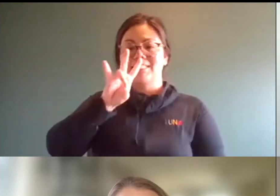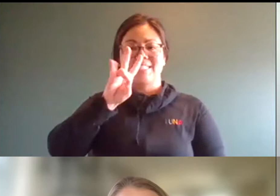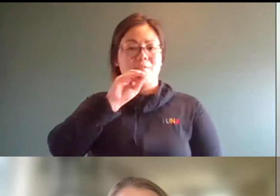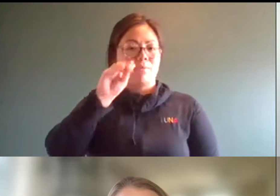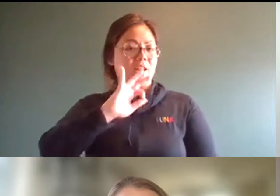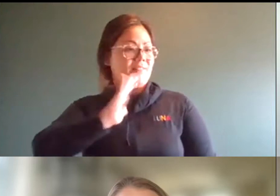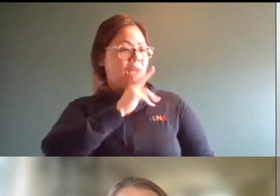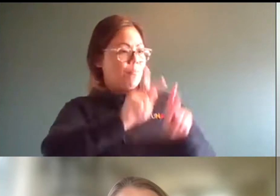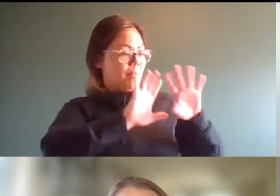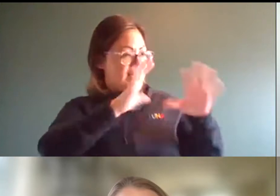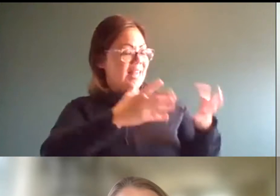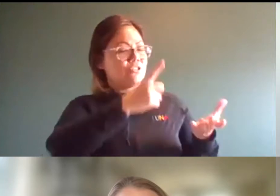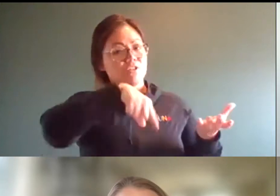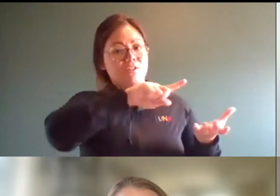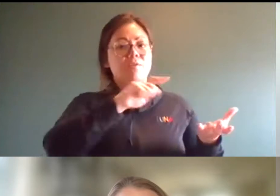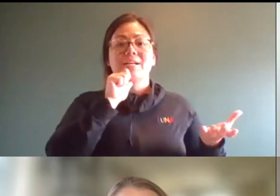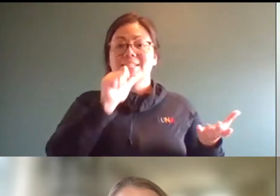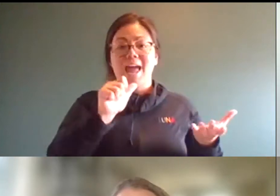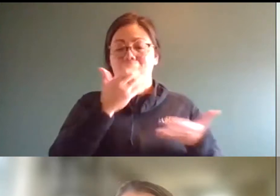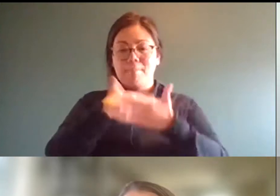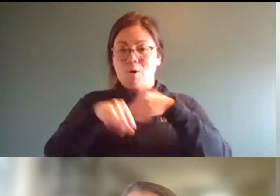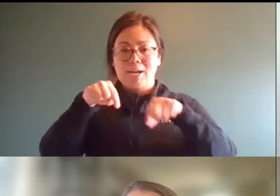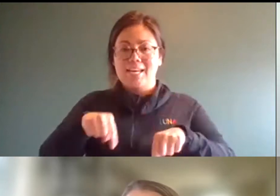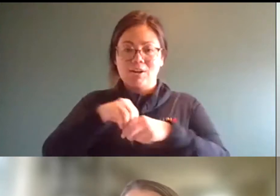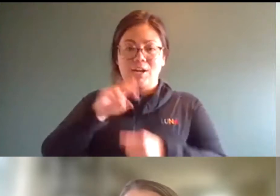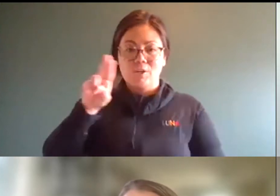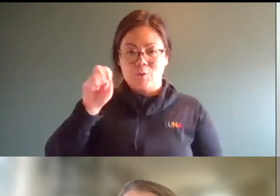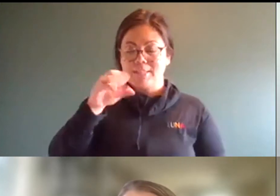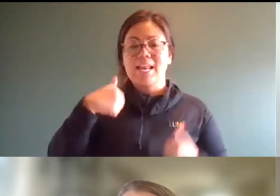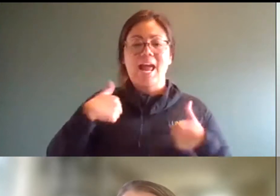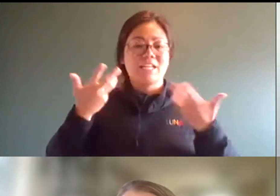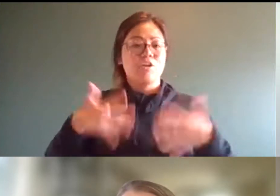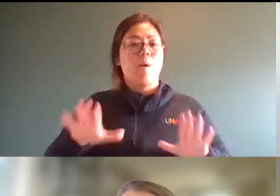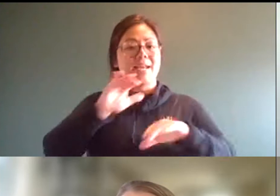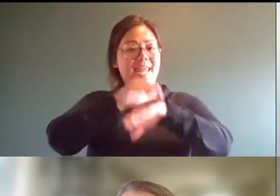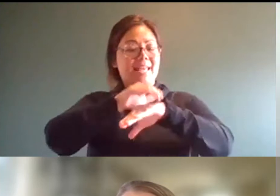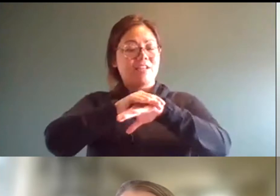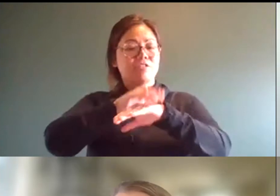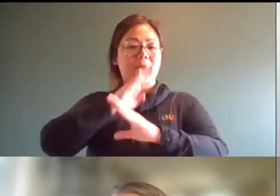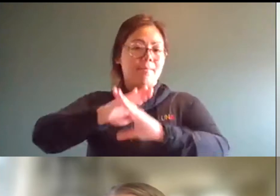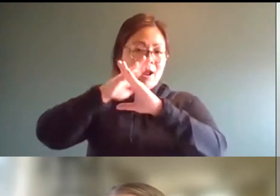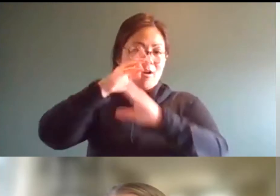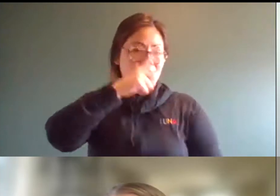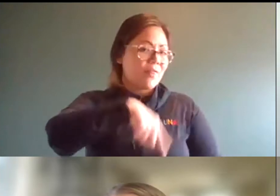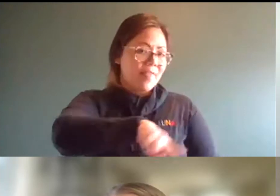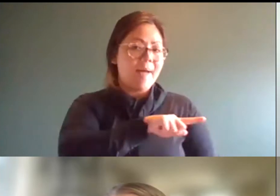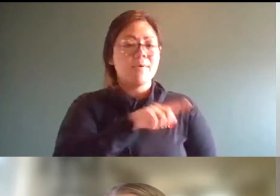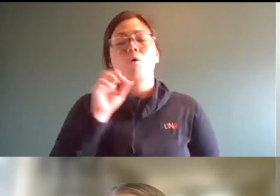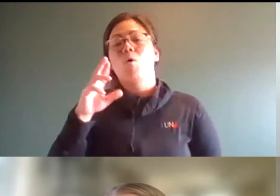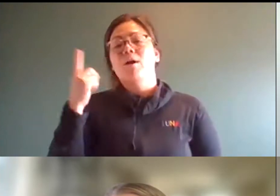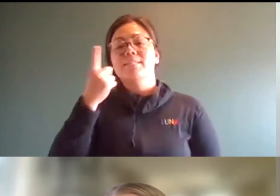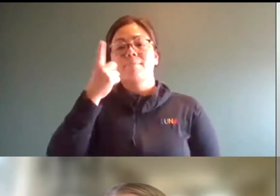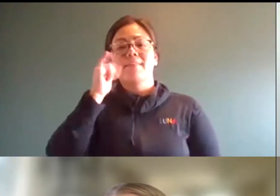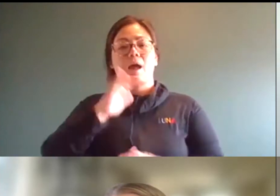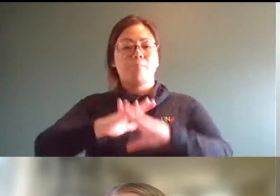our population were not born in the United States, and I didn't want English to be a barrier or to be something that stopped us